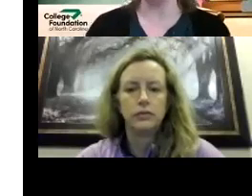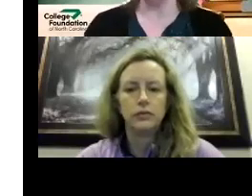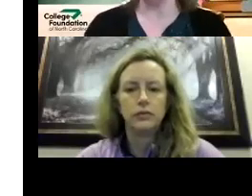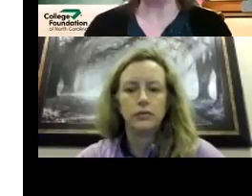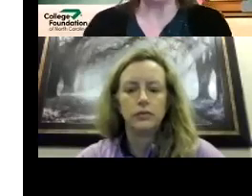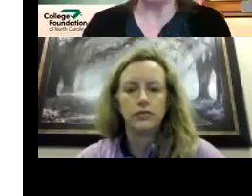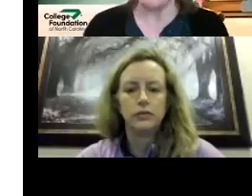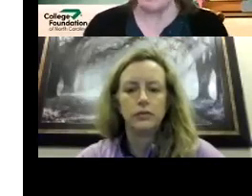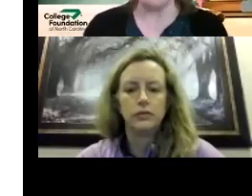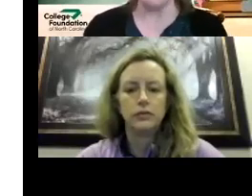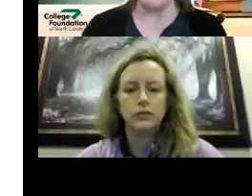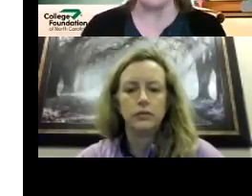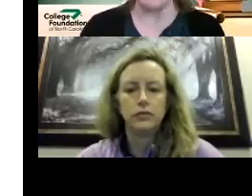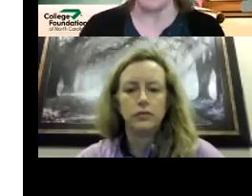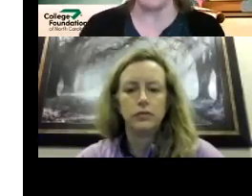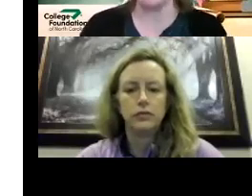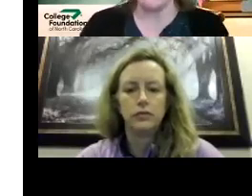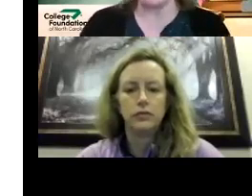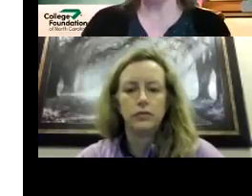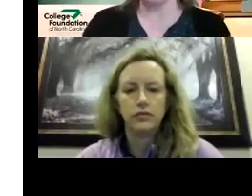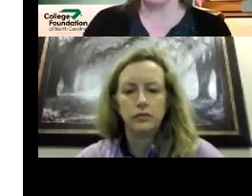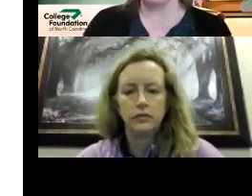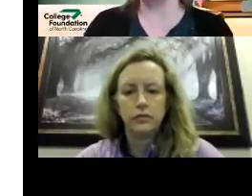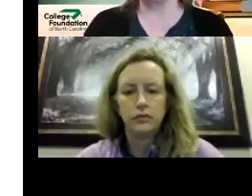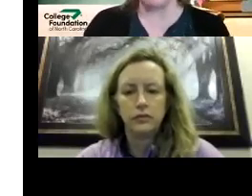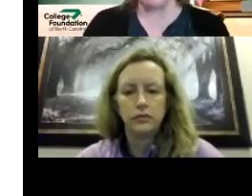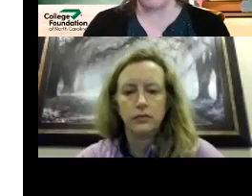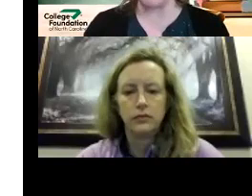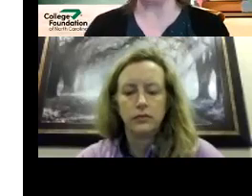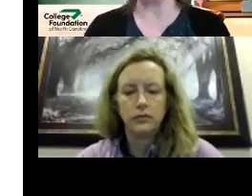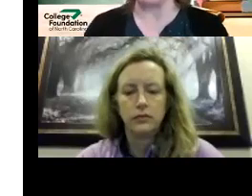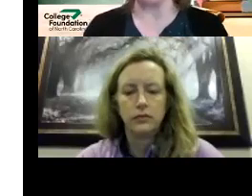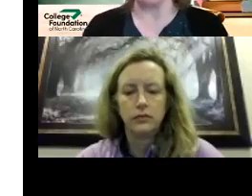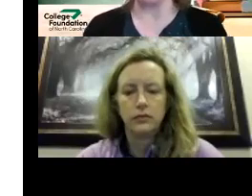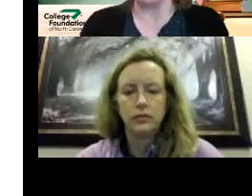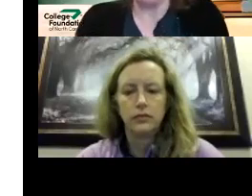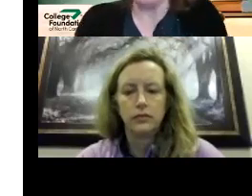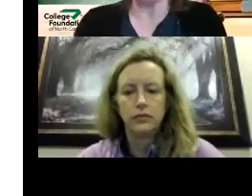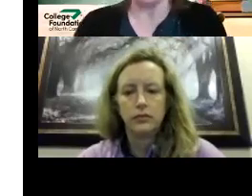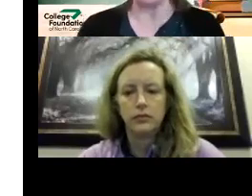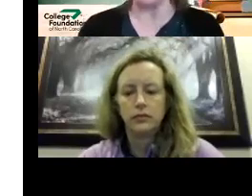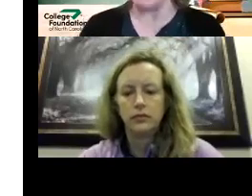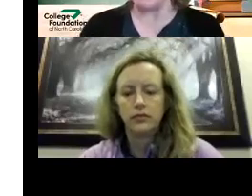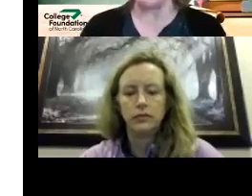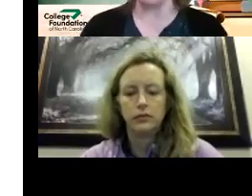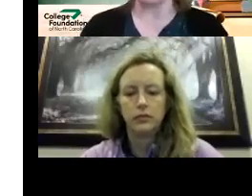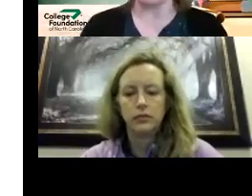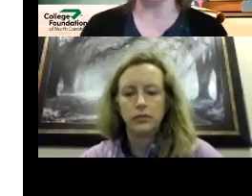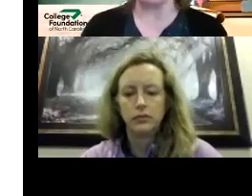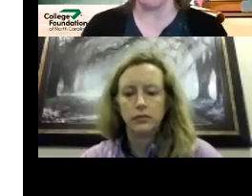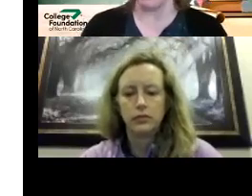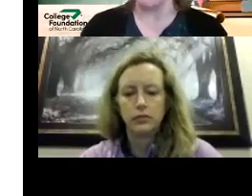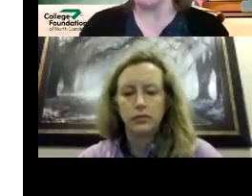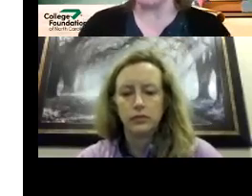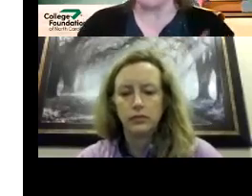some funding that they have on that campus. And then of course, private scholarships might want that information to see if you